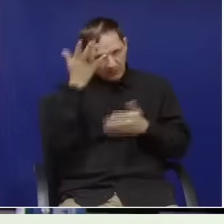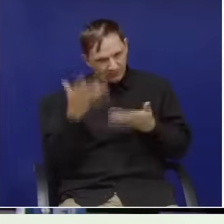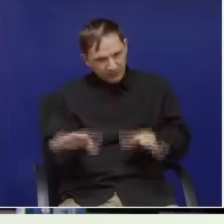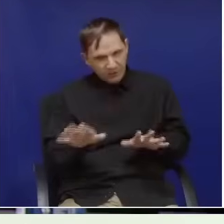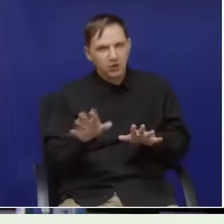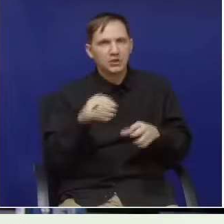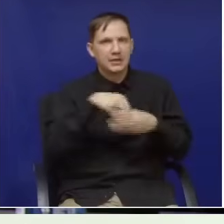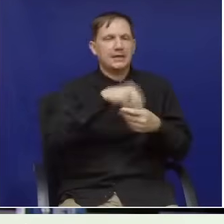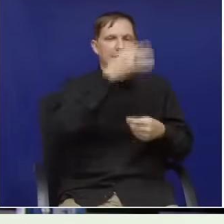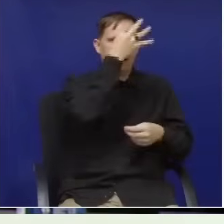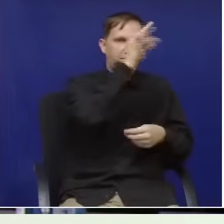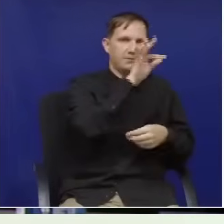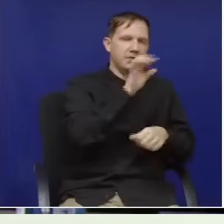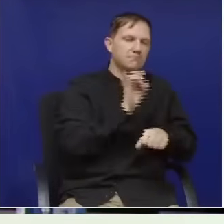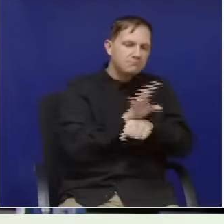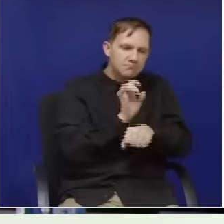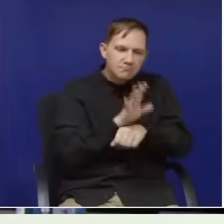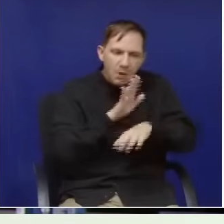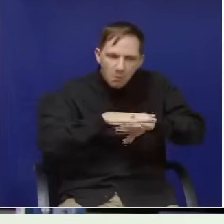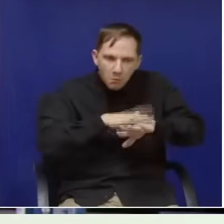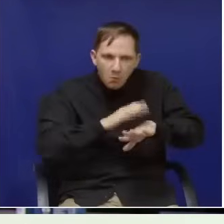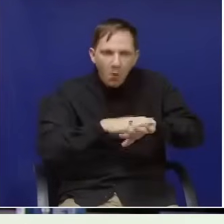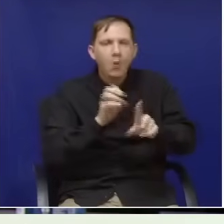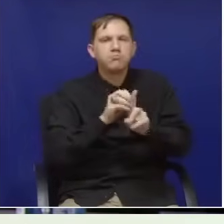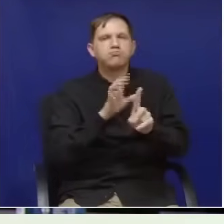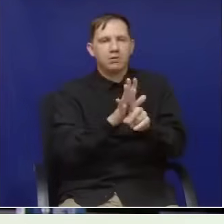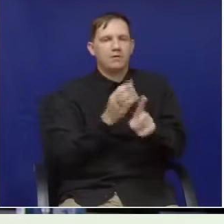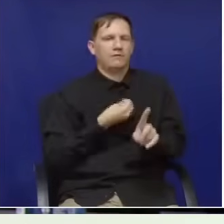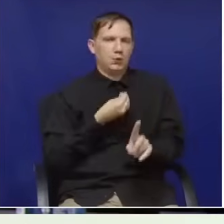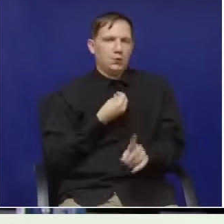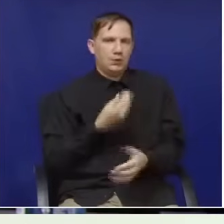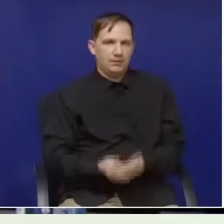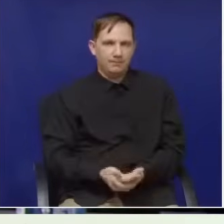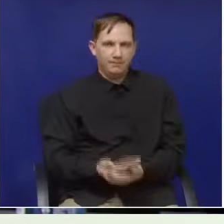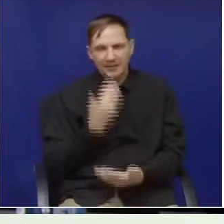the state and provide more exposure for young people. Thank you.